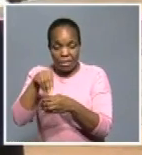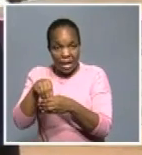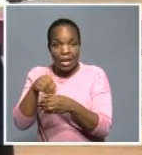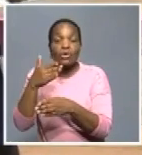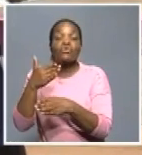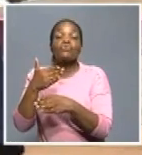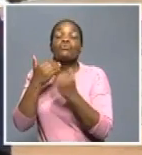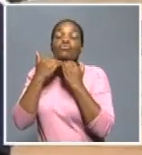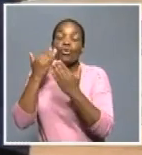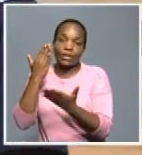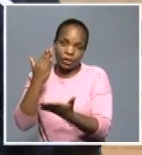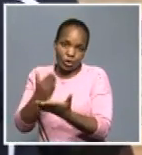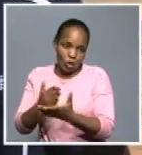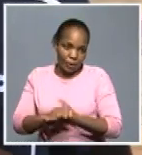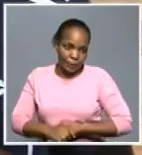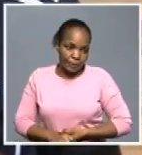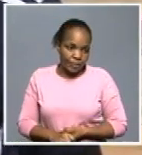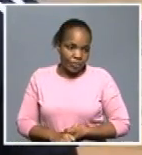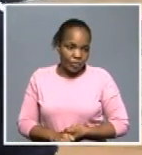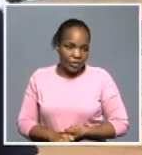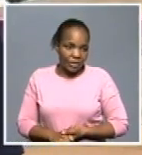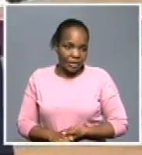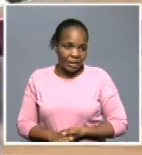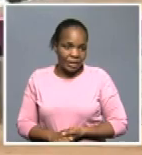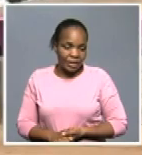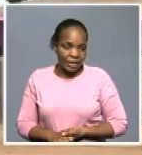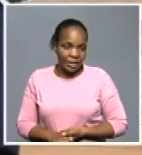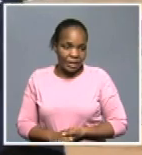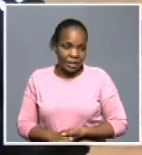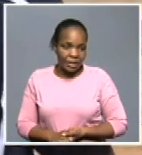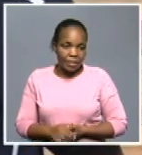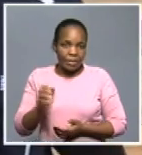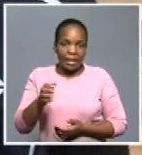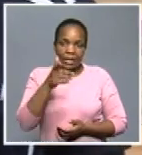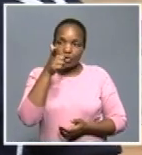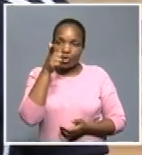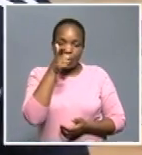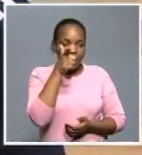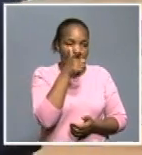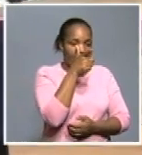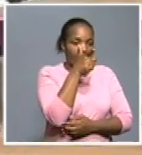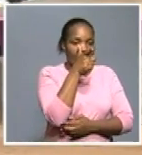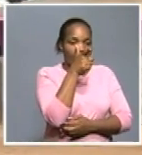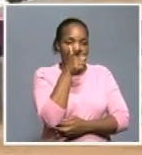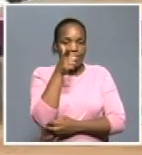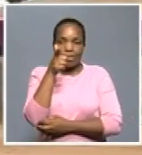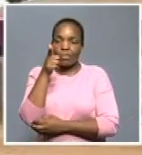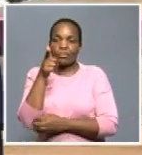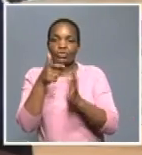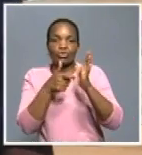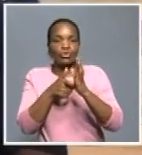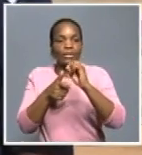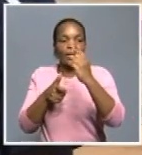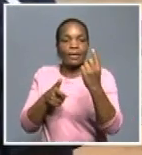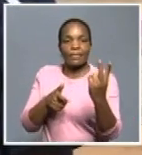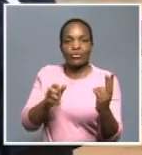in the work environment. Joining me now, if I can just ask my cameraman just to bring in Absalon, Willem Absalon, who is the